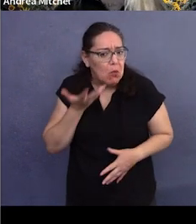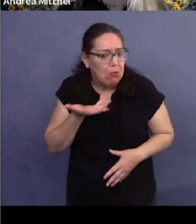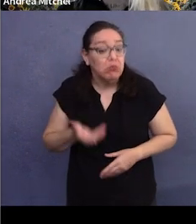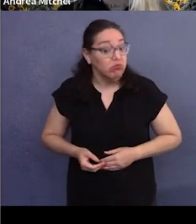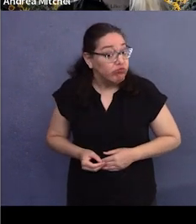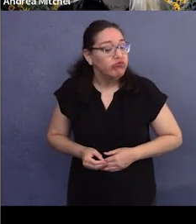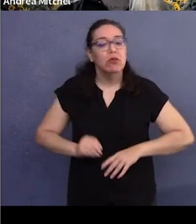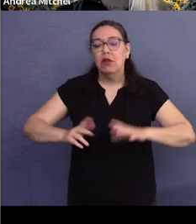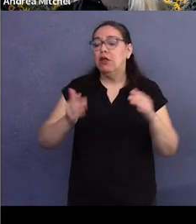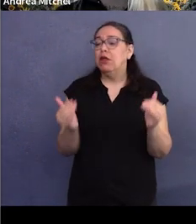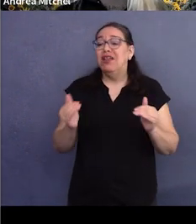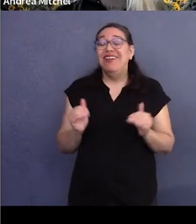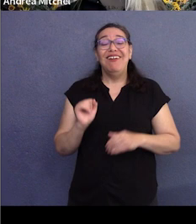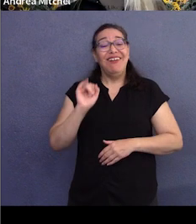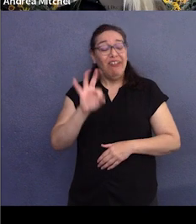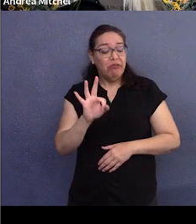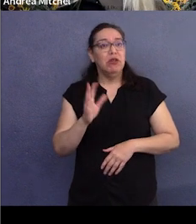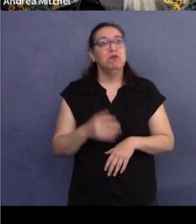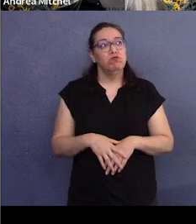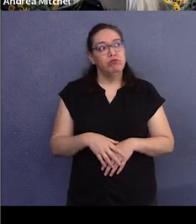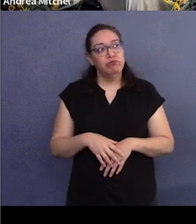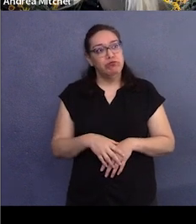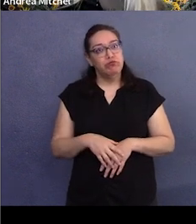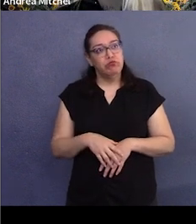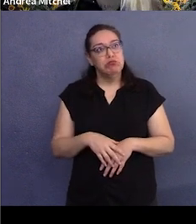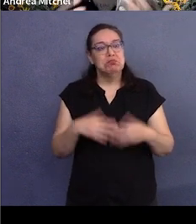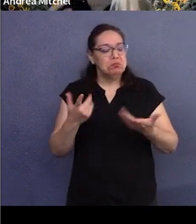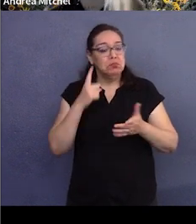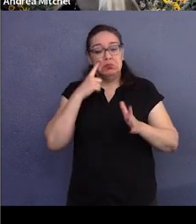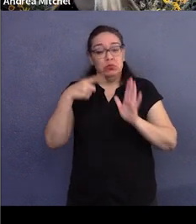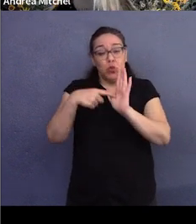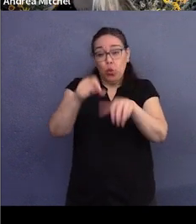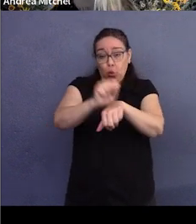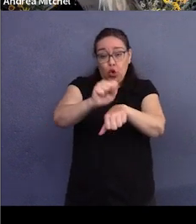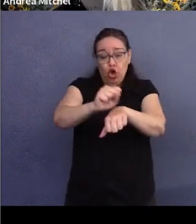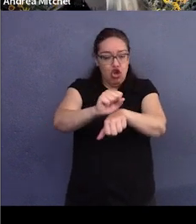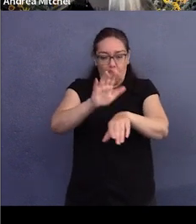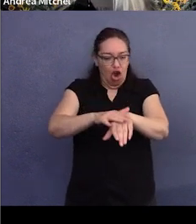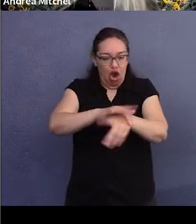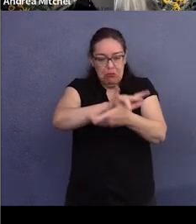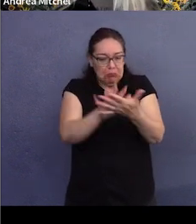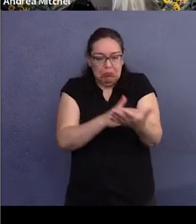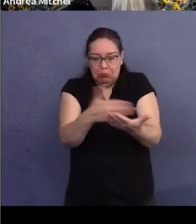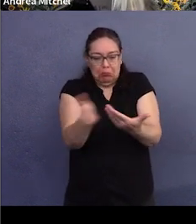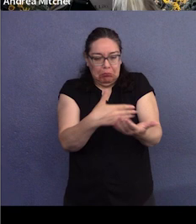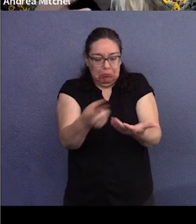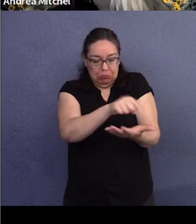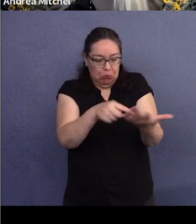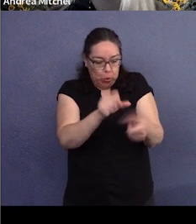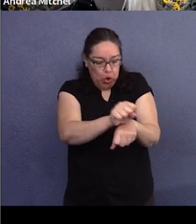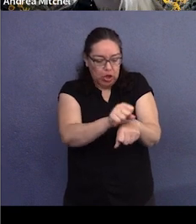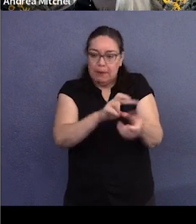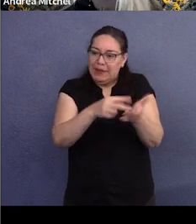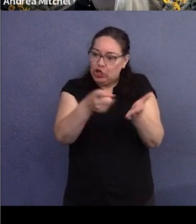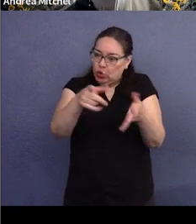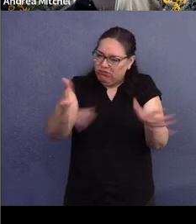Okay. If you're working on anything, you have identified a need. There's a reason